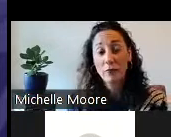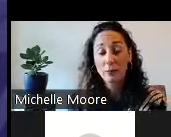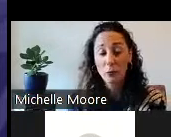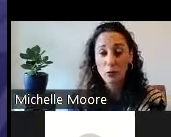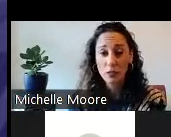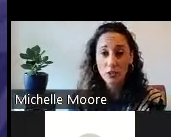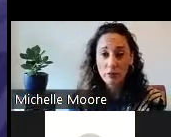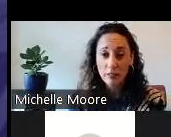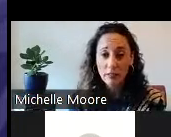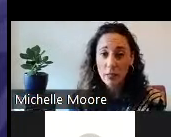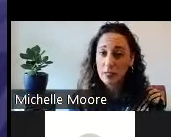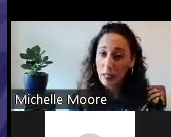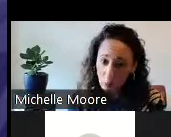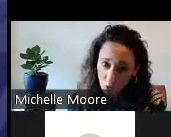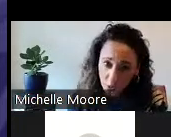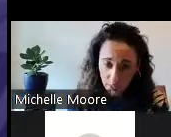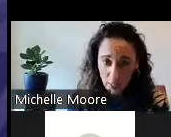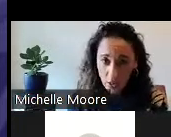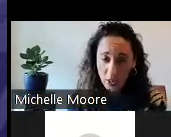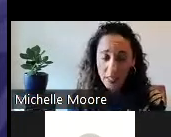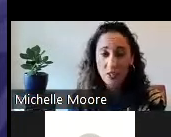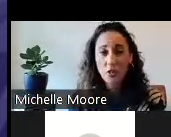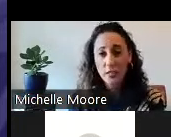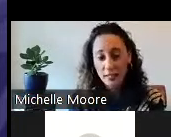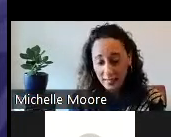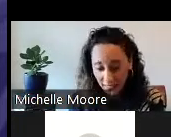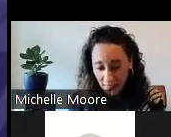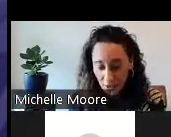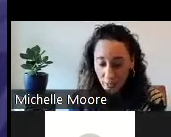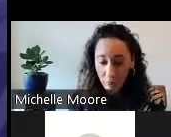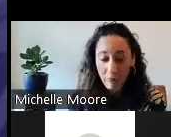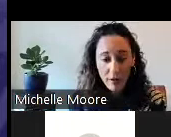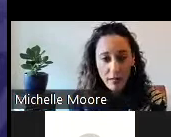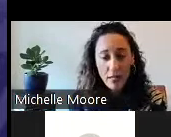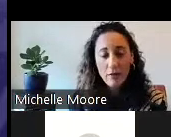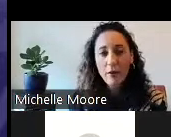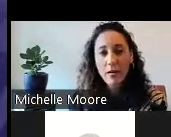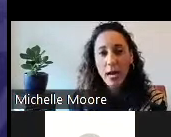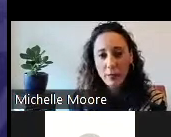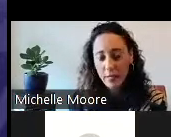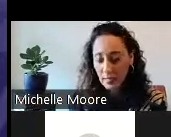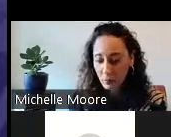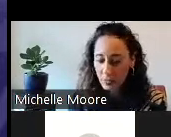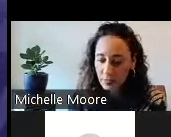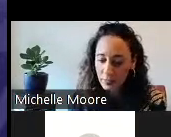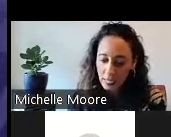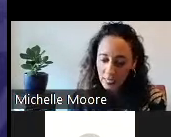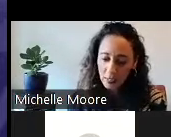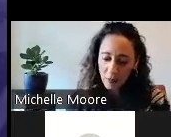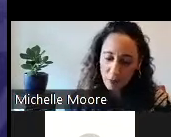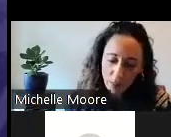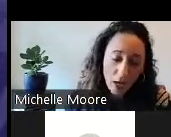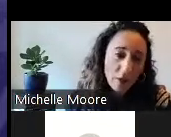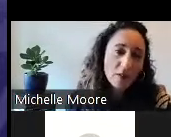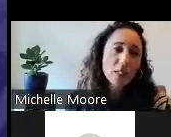Minister for Sport and Tourism. Nigel joined us last year. He's joining us again this year, and we're very, very happy that he's with us. He's